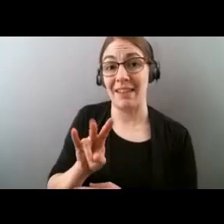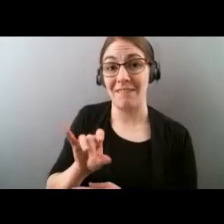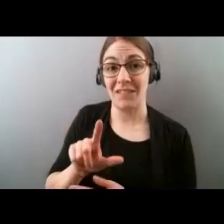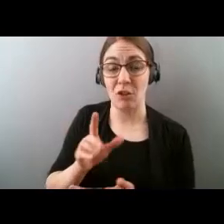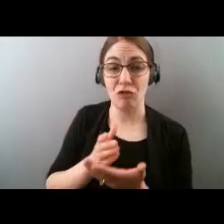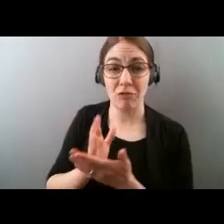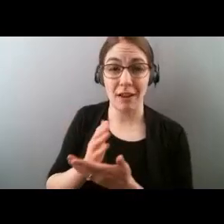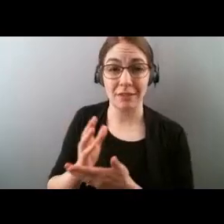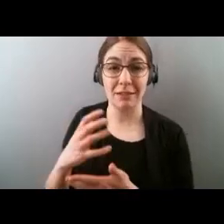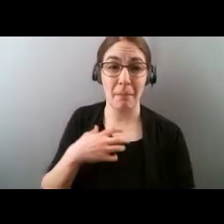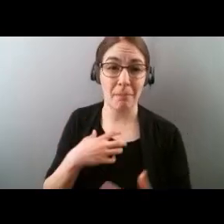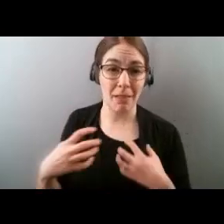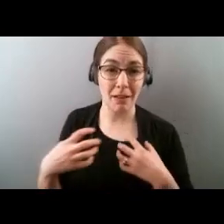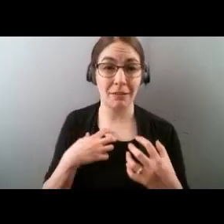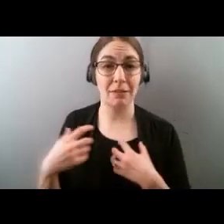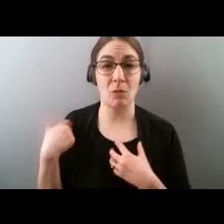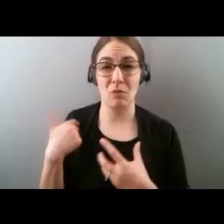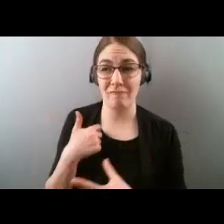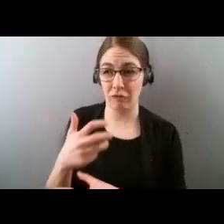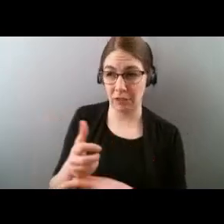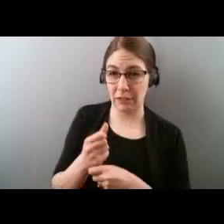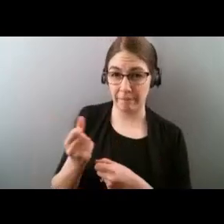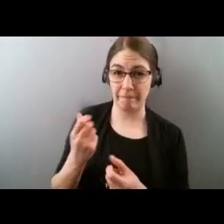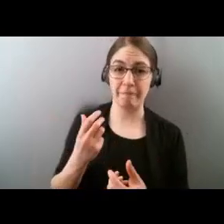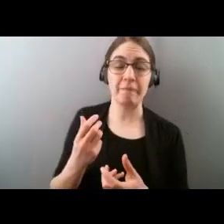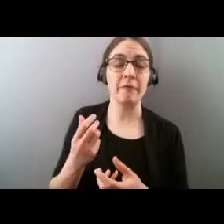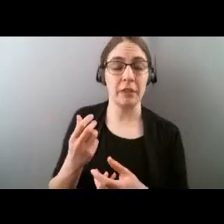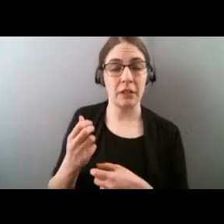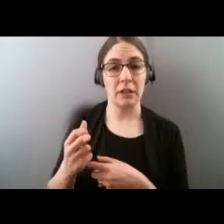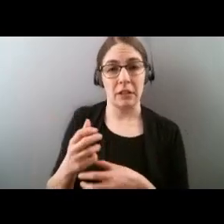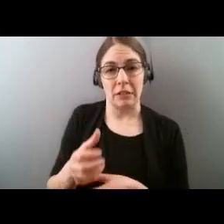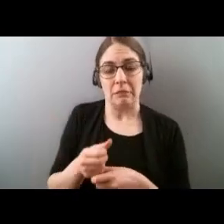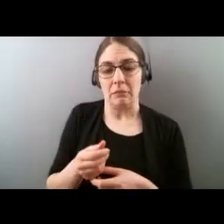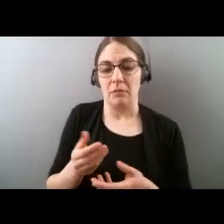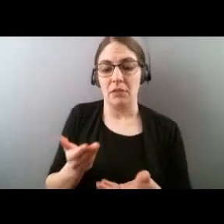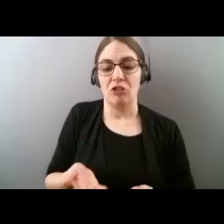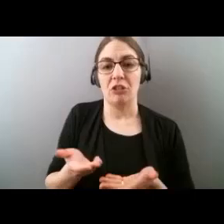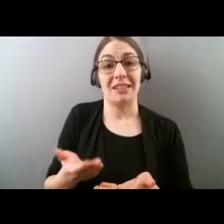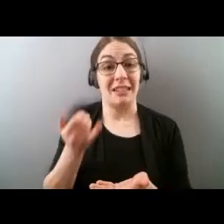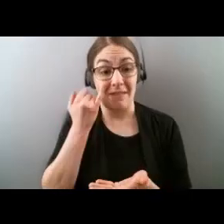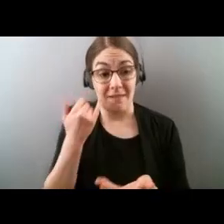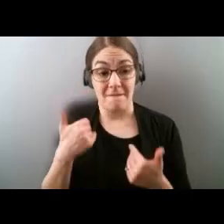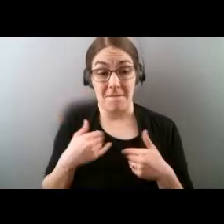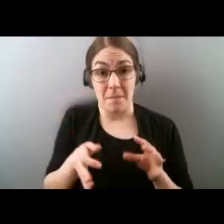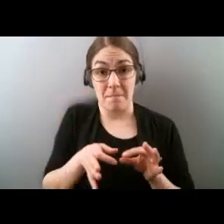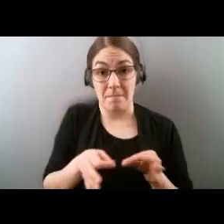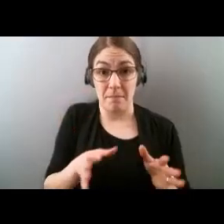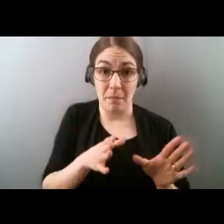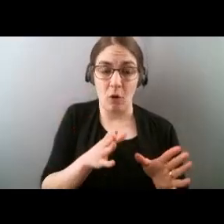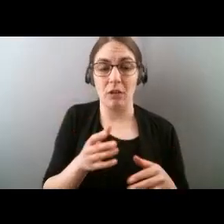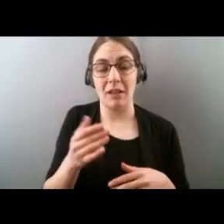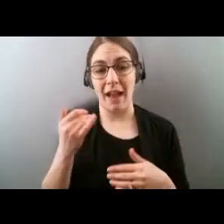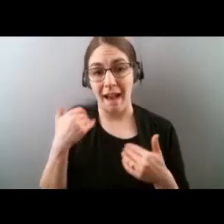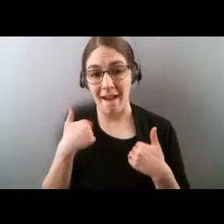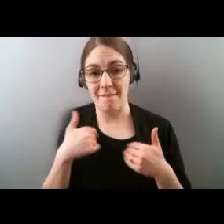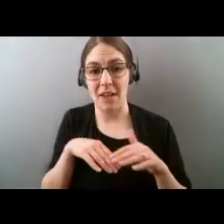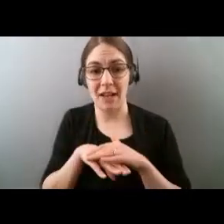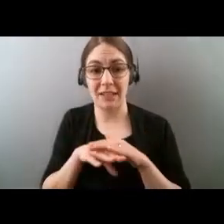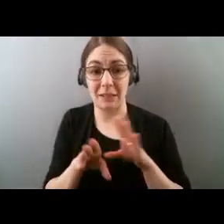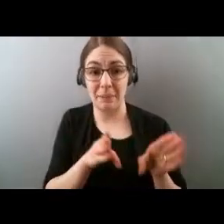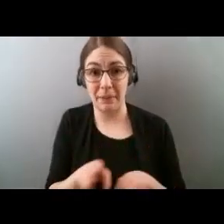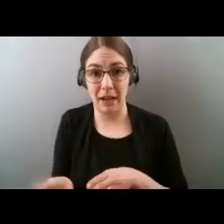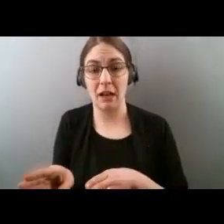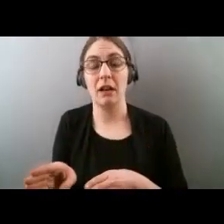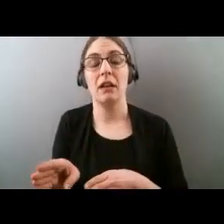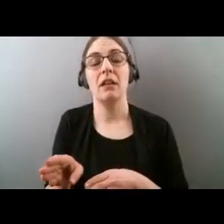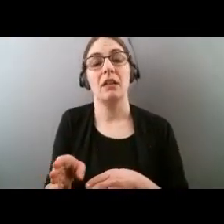gotten over the years have suggested that if we had a plan, we might not have gotten that complaint or been in that